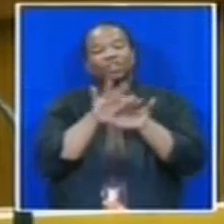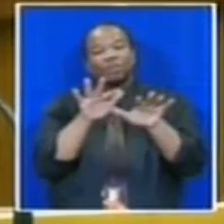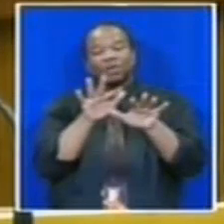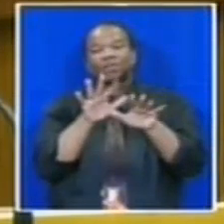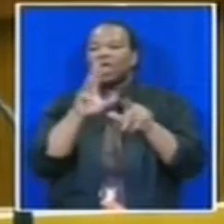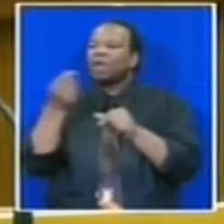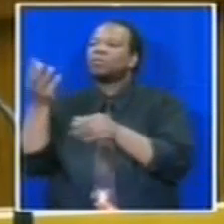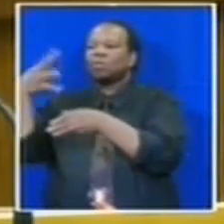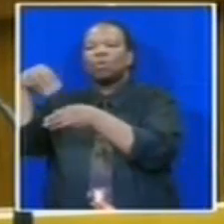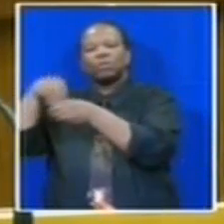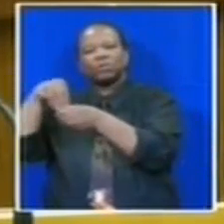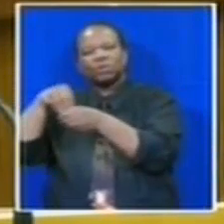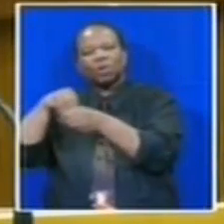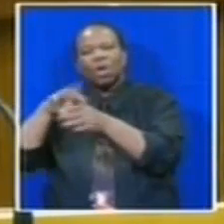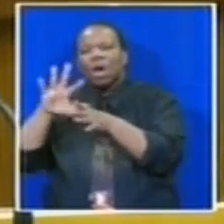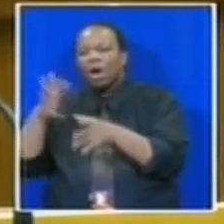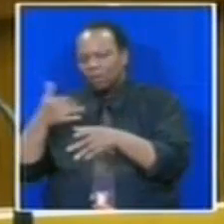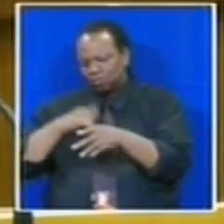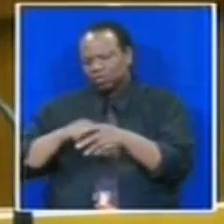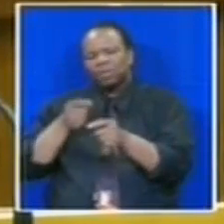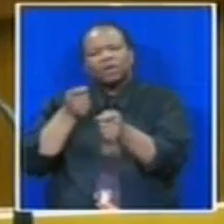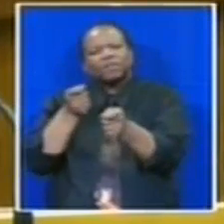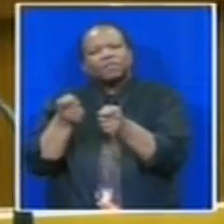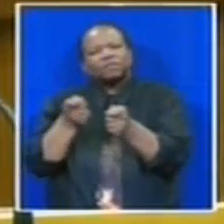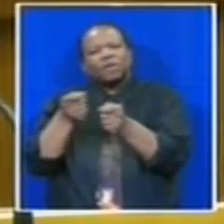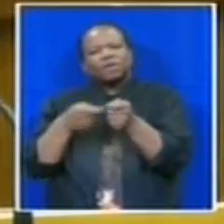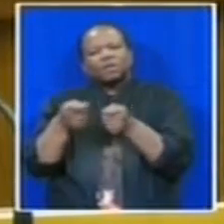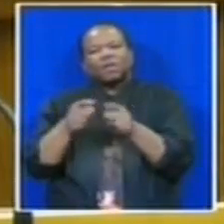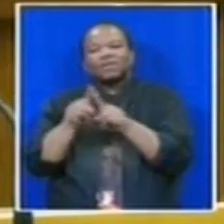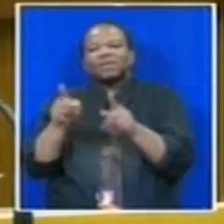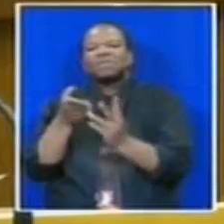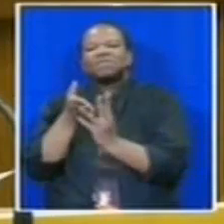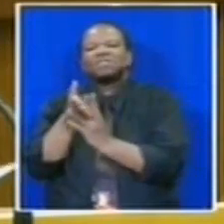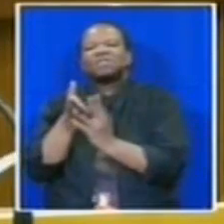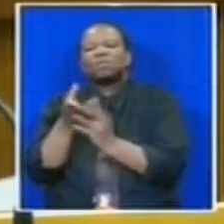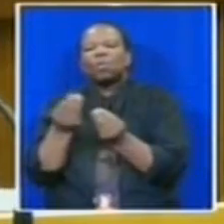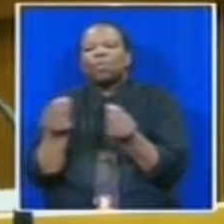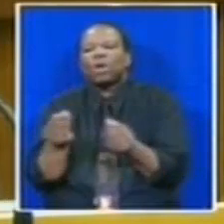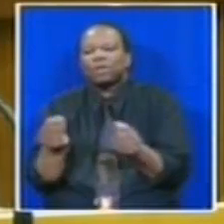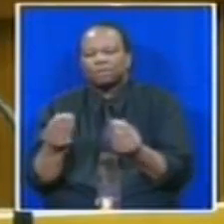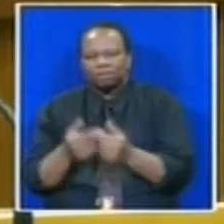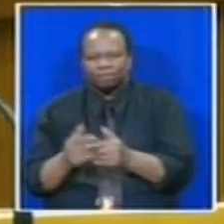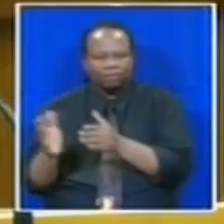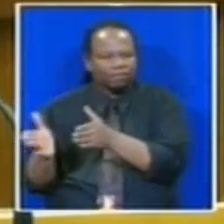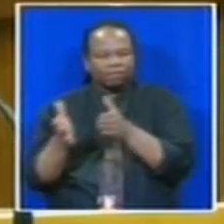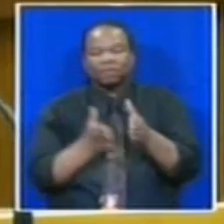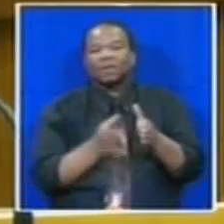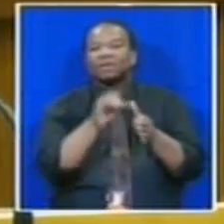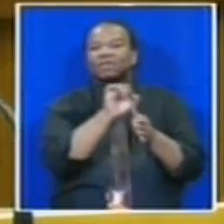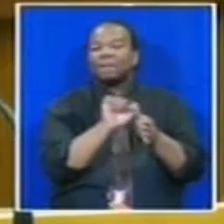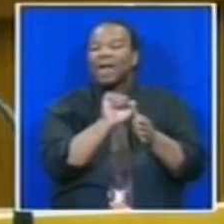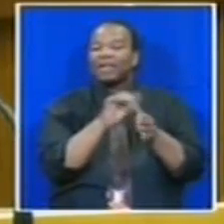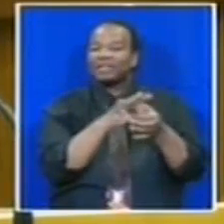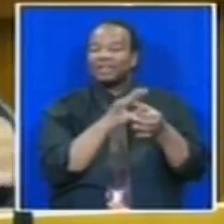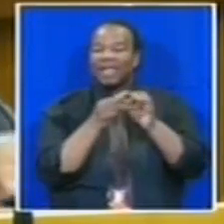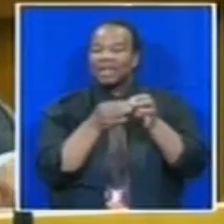providing information about municipal spending in a simple, accessible format. Now, supply chain management is a